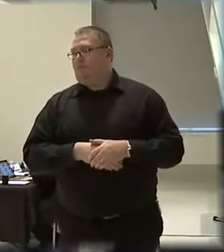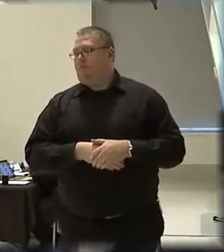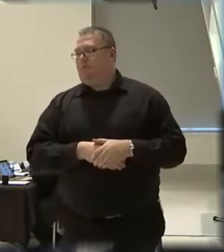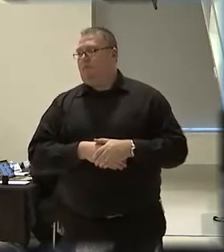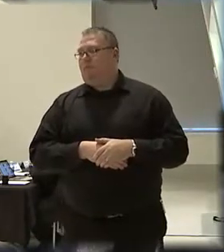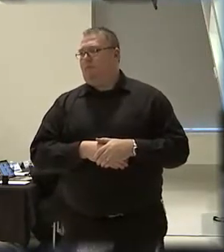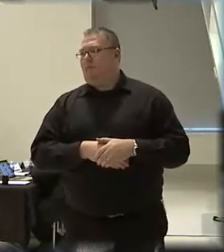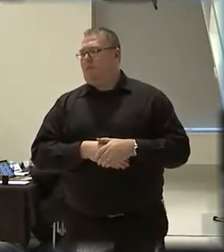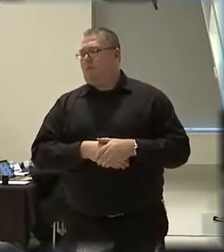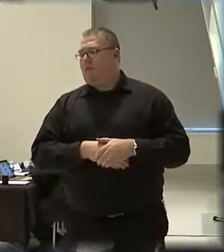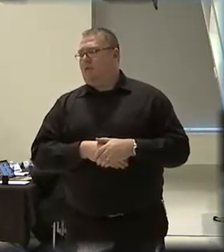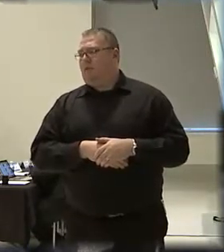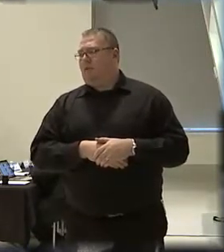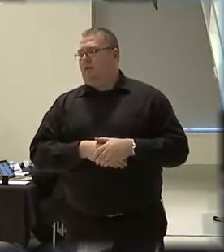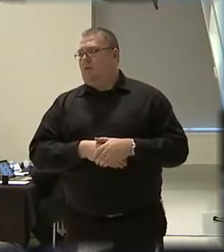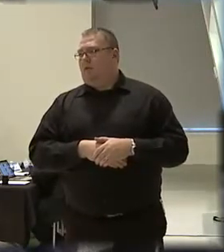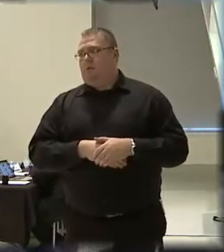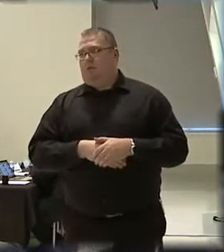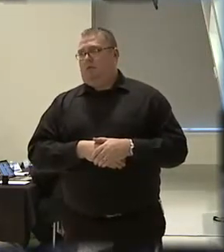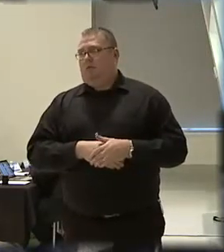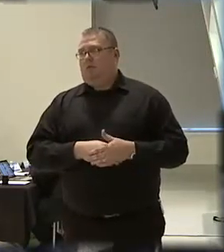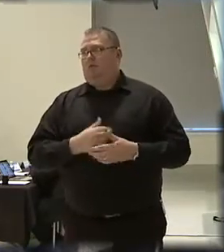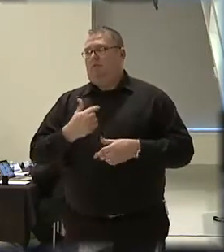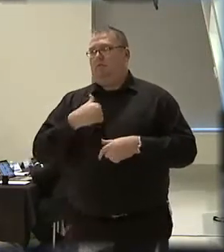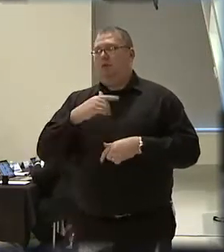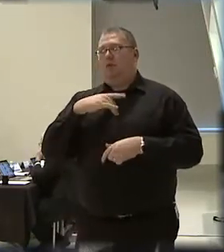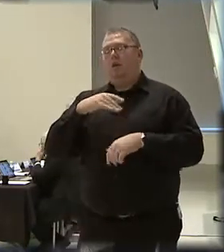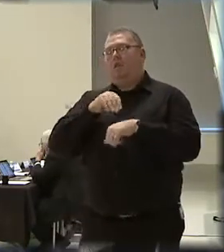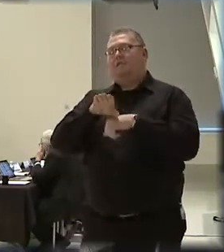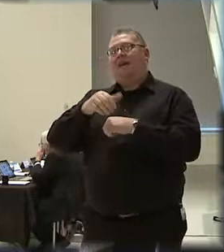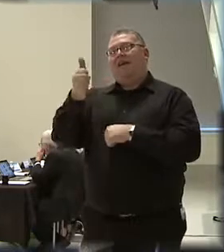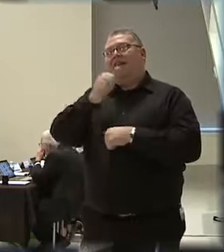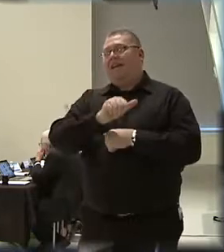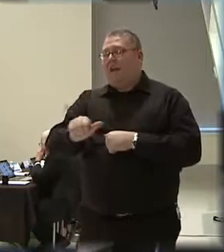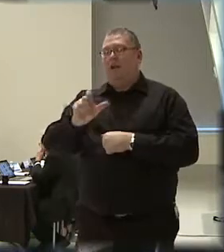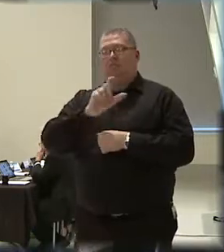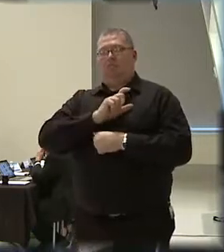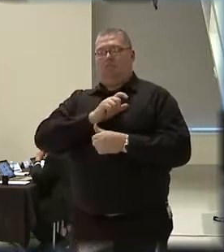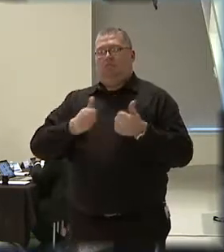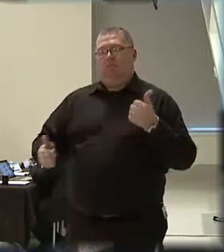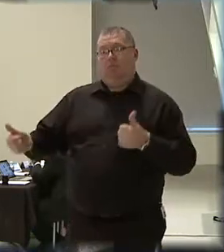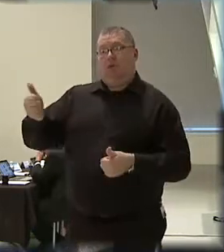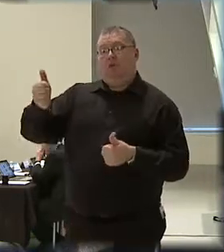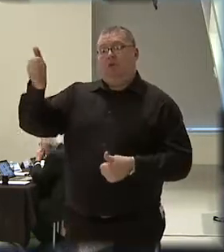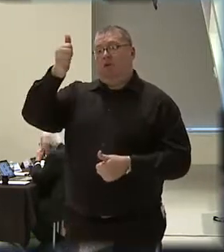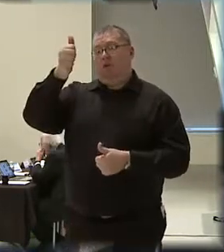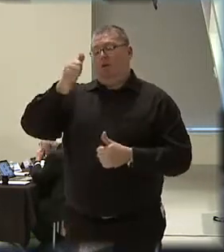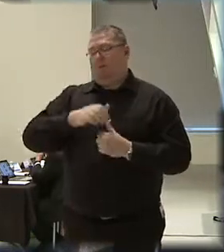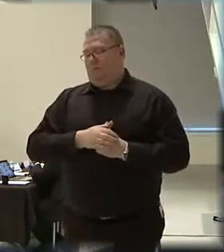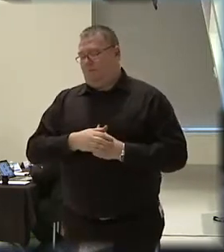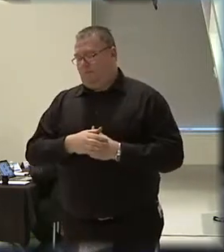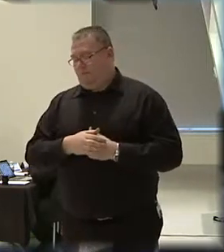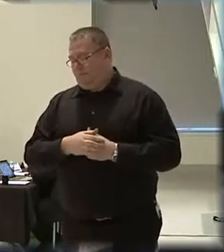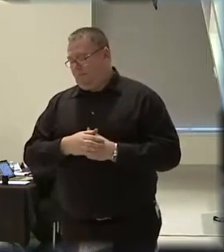What I would advise any law enforcement head in any place USA, if